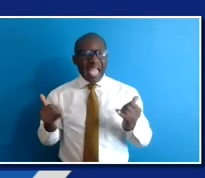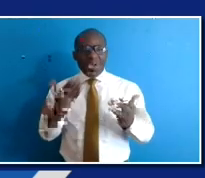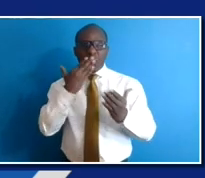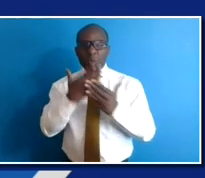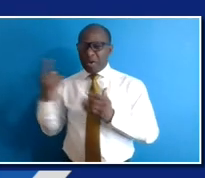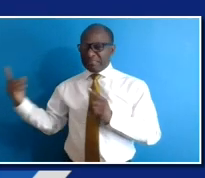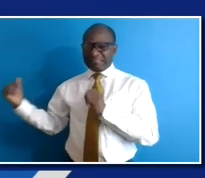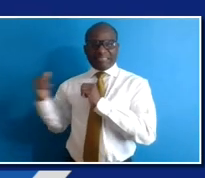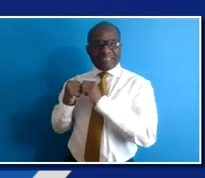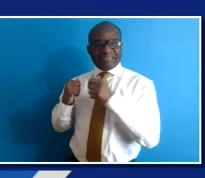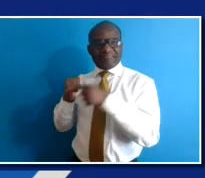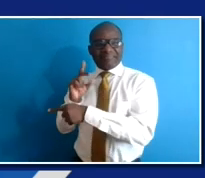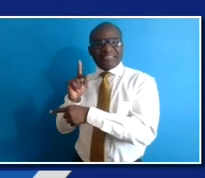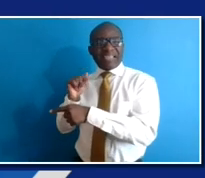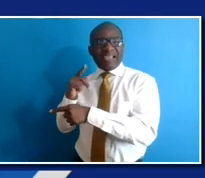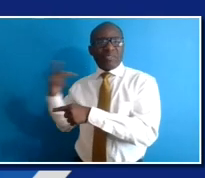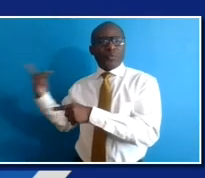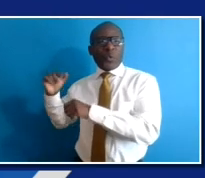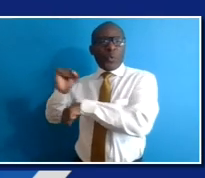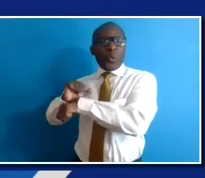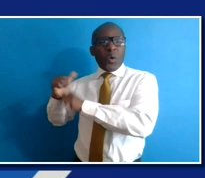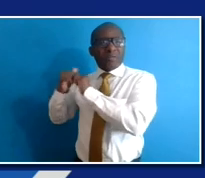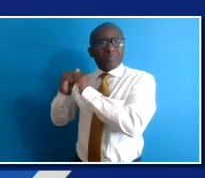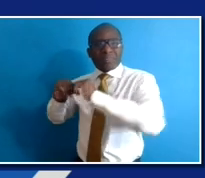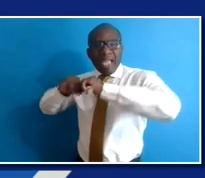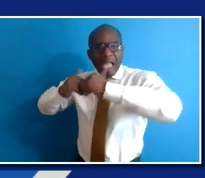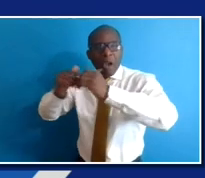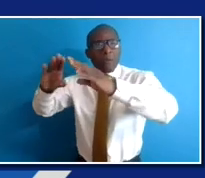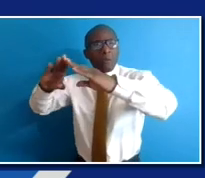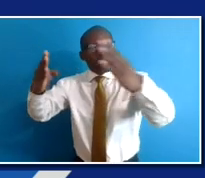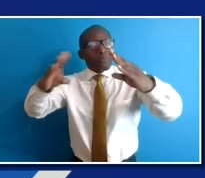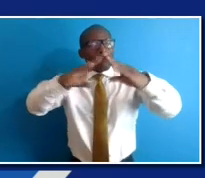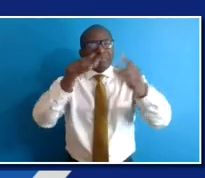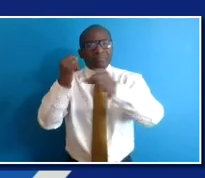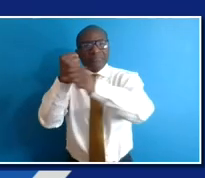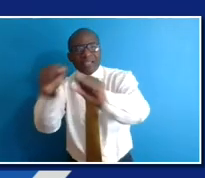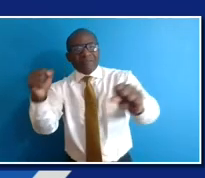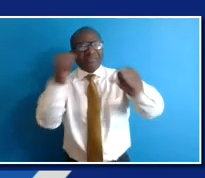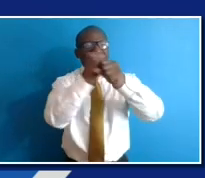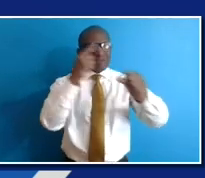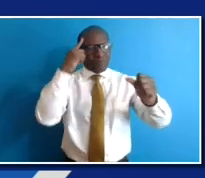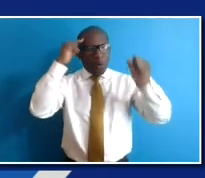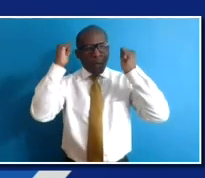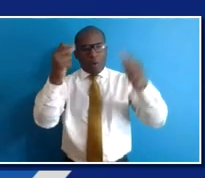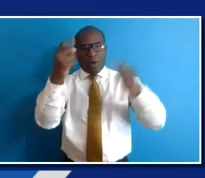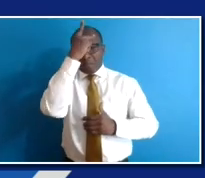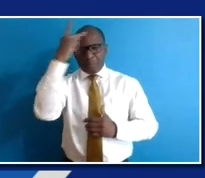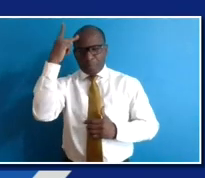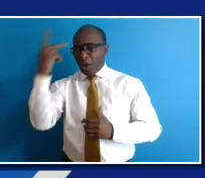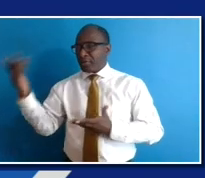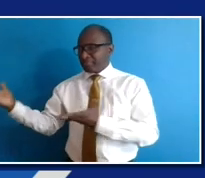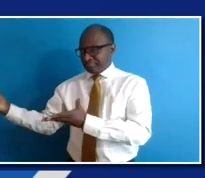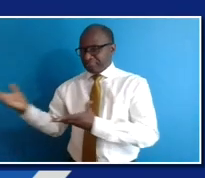facility and so forth. So Kathy, Pete, come on up here, share your thoughts about where we are.